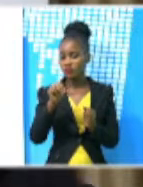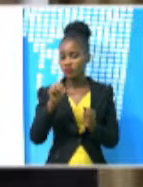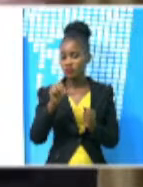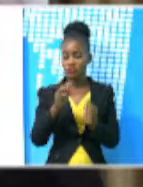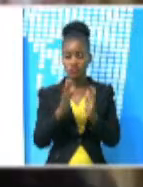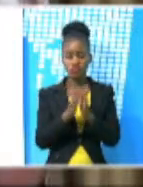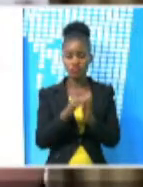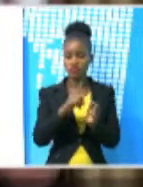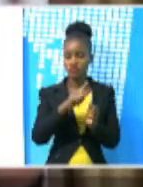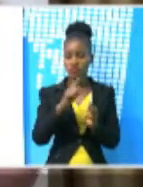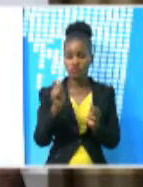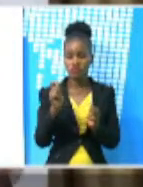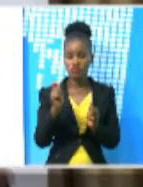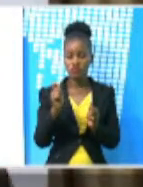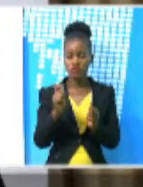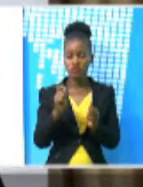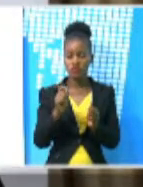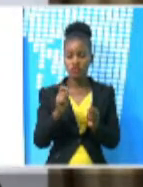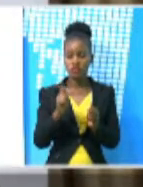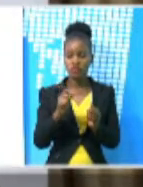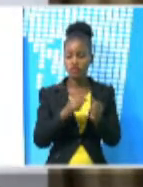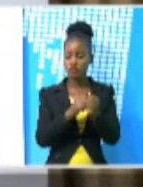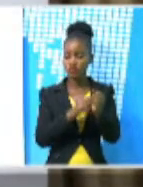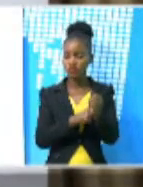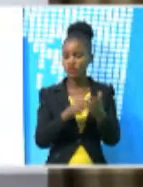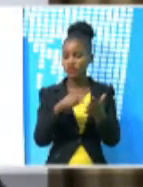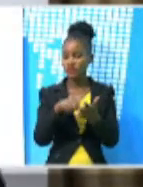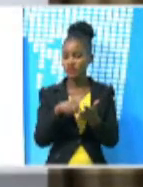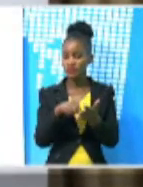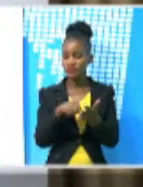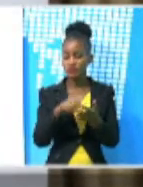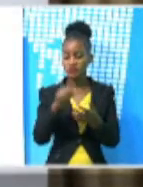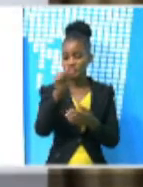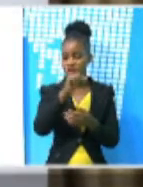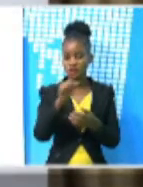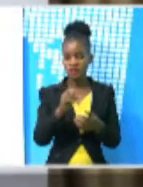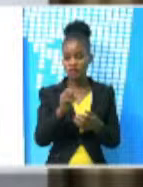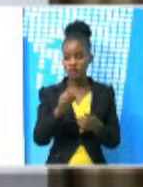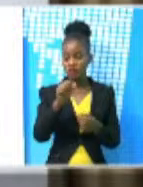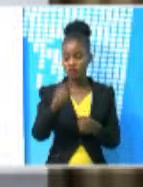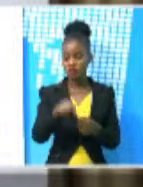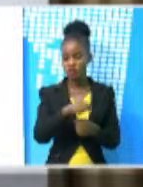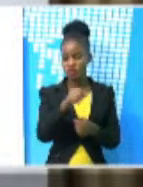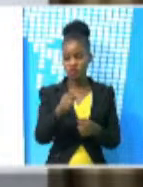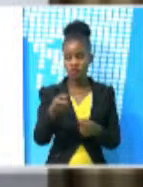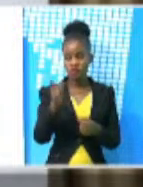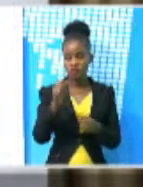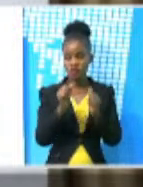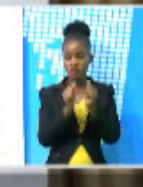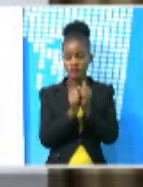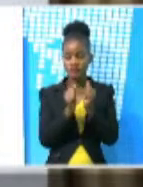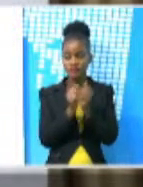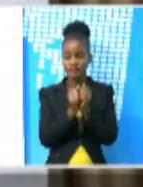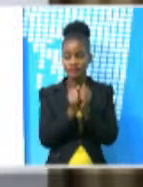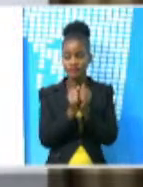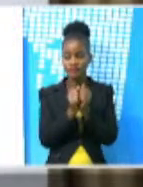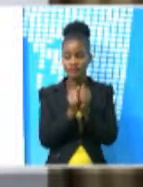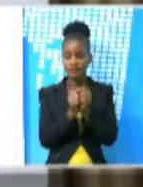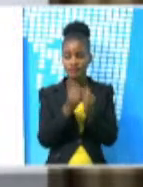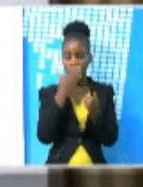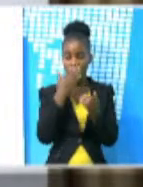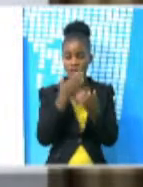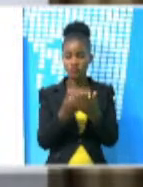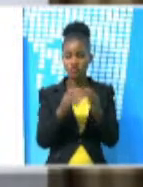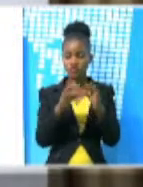and the microfinance support center. So we can't fail to come out with a good